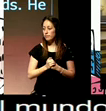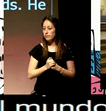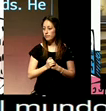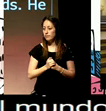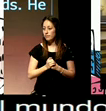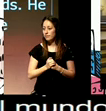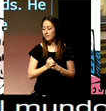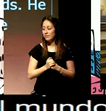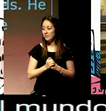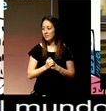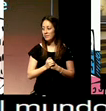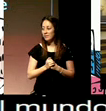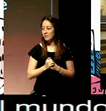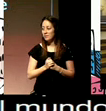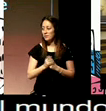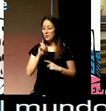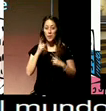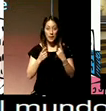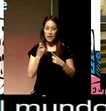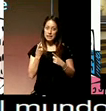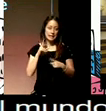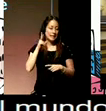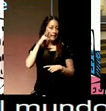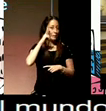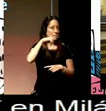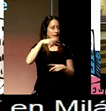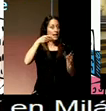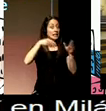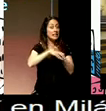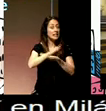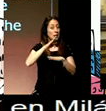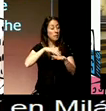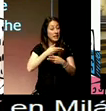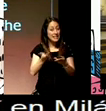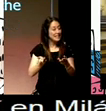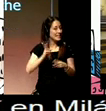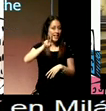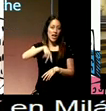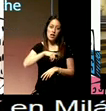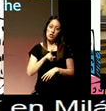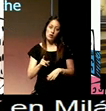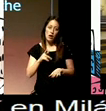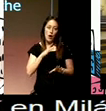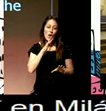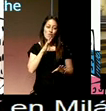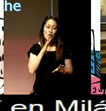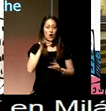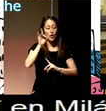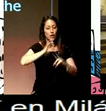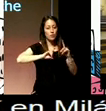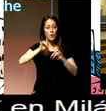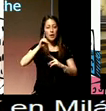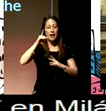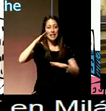allow an access for all to the statue due to the differences in height. Upon request, an alternative pathway